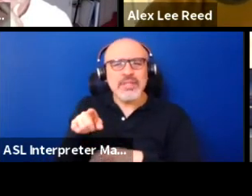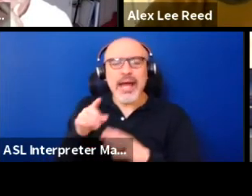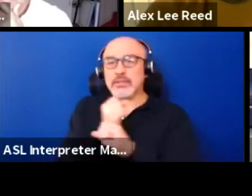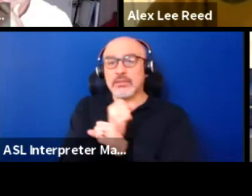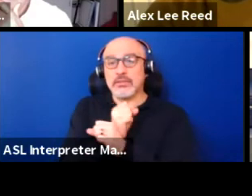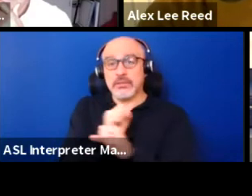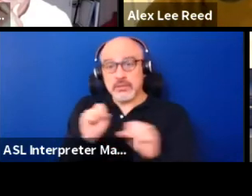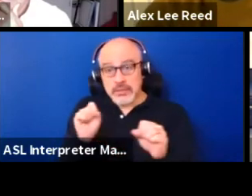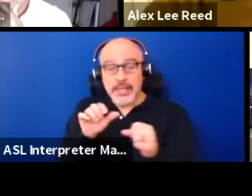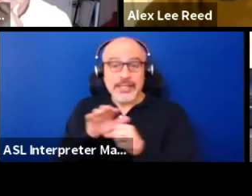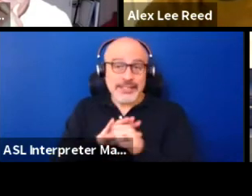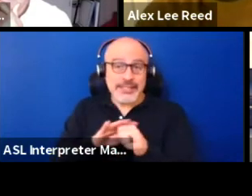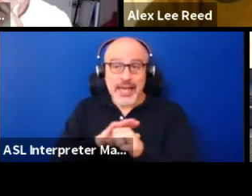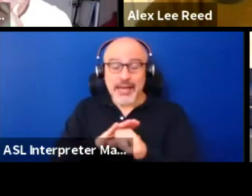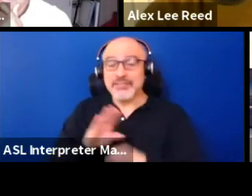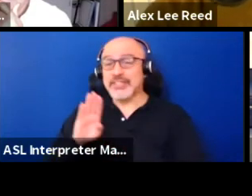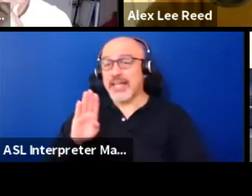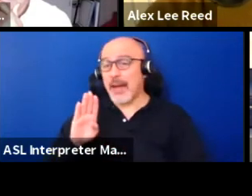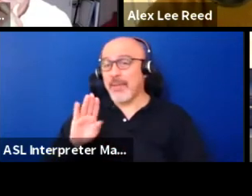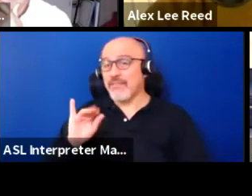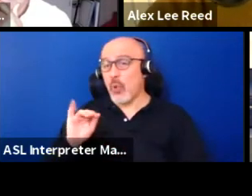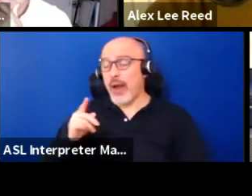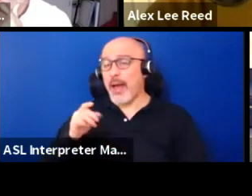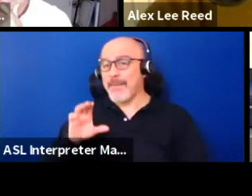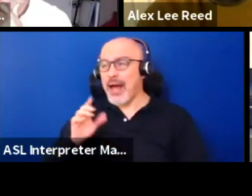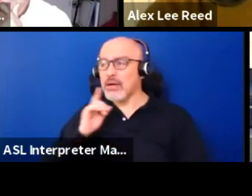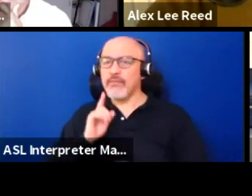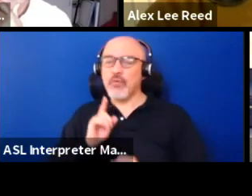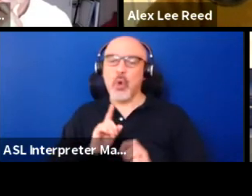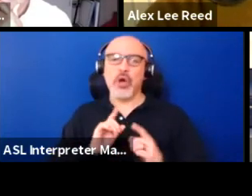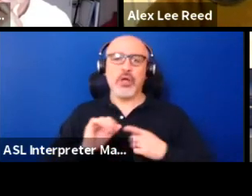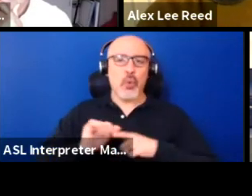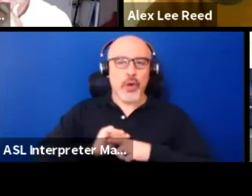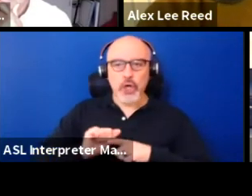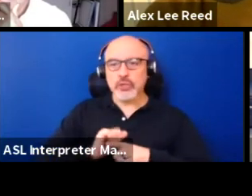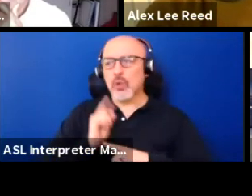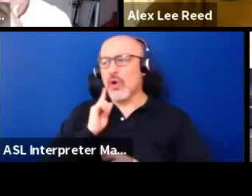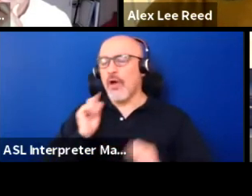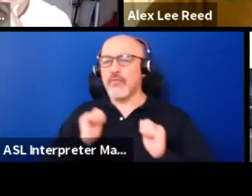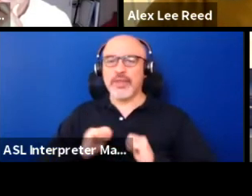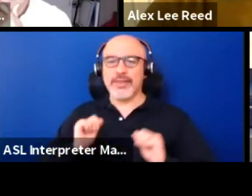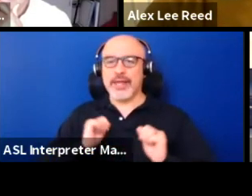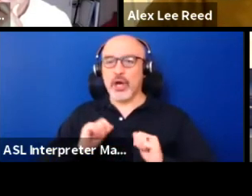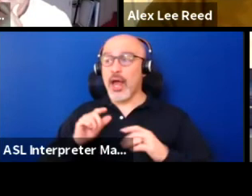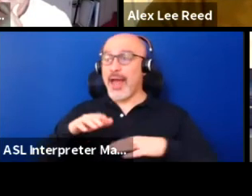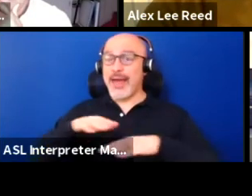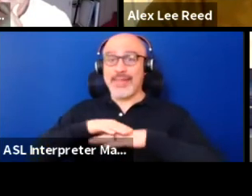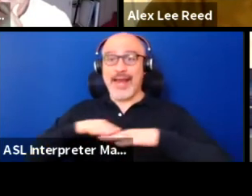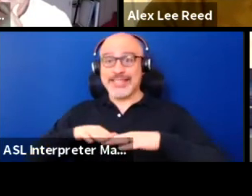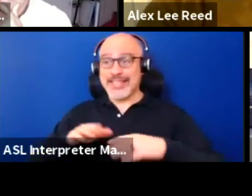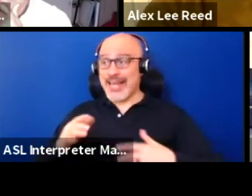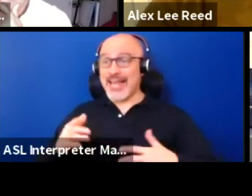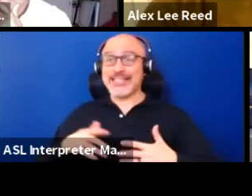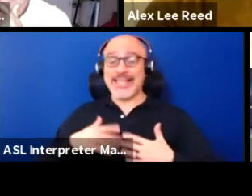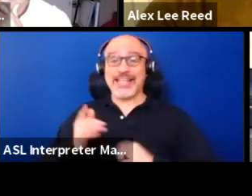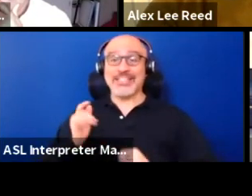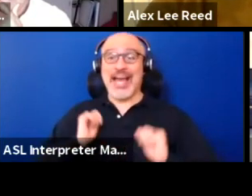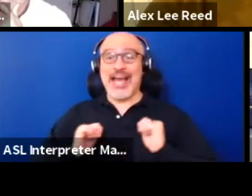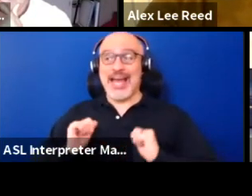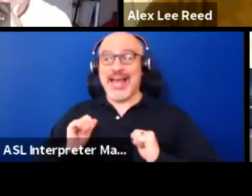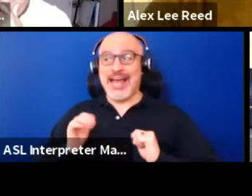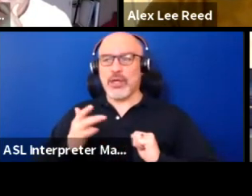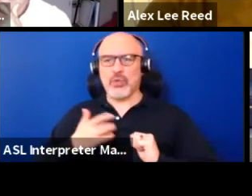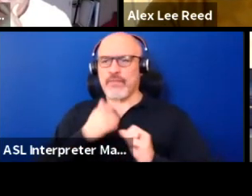space for BIPOC artists in the rehearsal space, in the theater space, and then you go on stage and it's not safe anymore, you know? And I